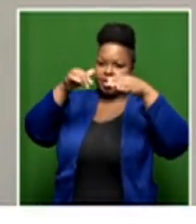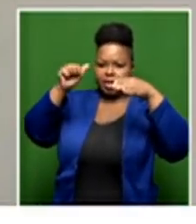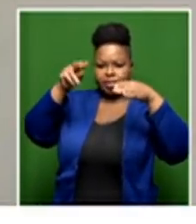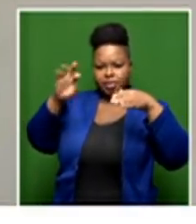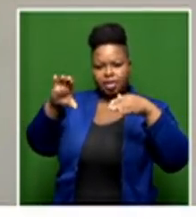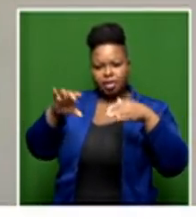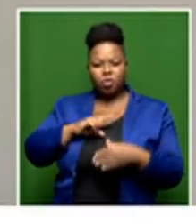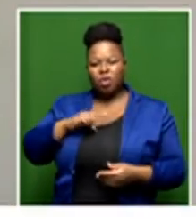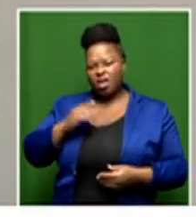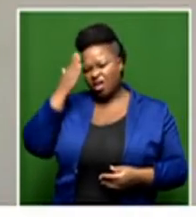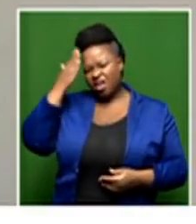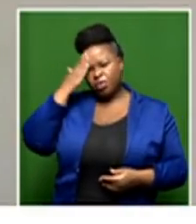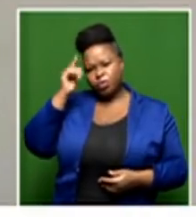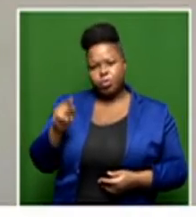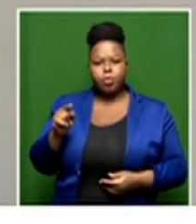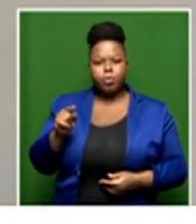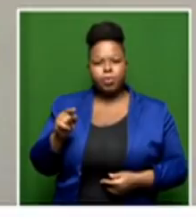that the